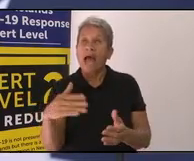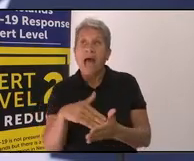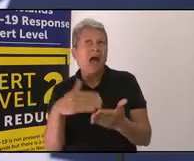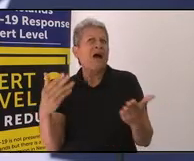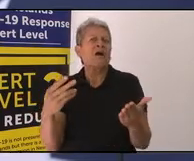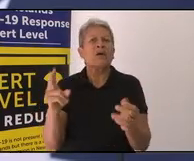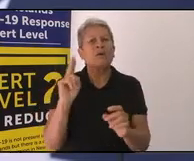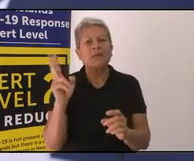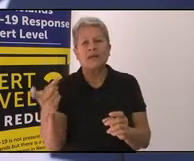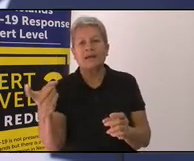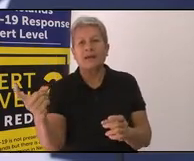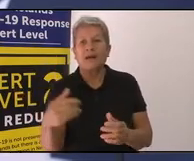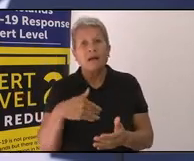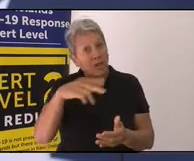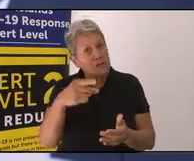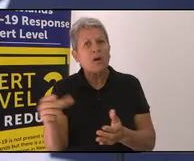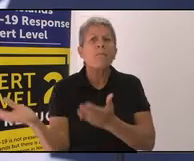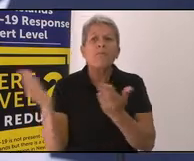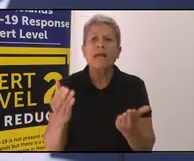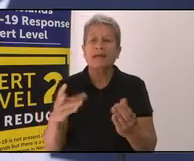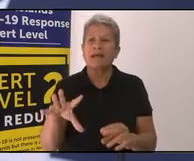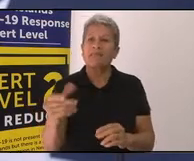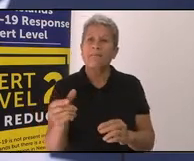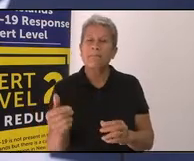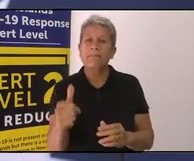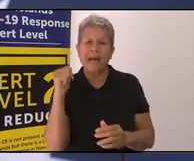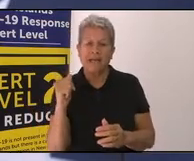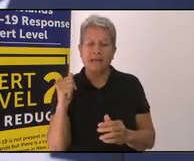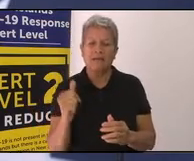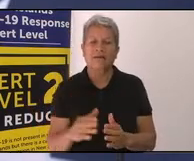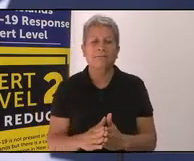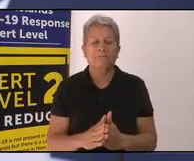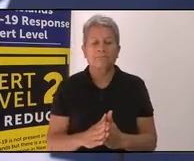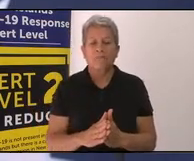the regions of New Zealand that are at Alert Level 2 or below.